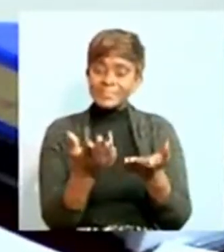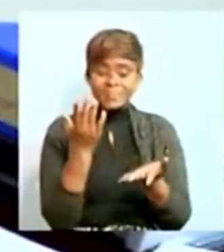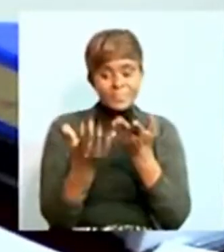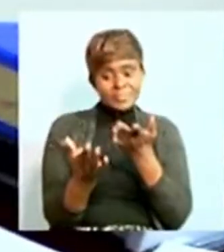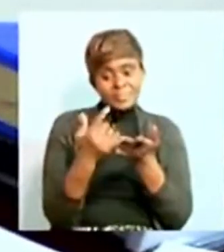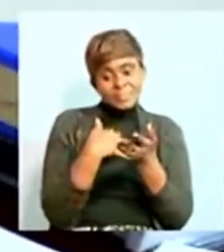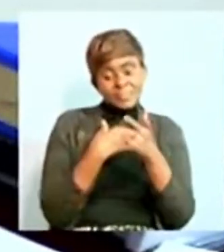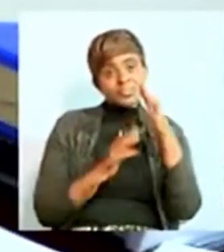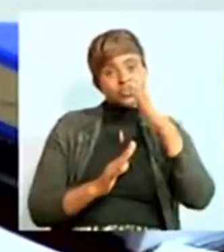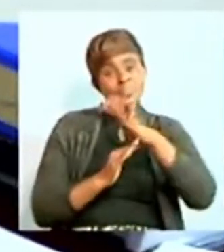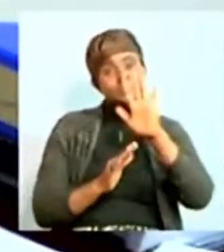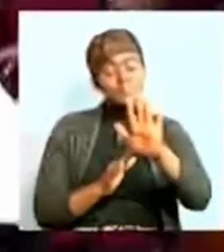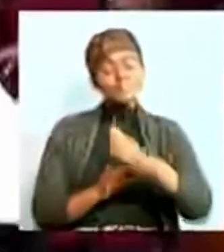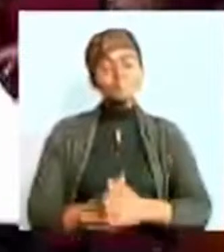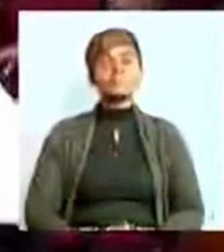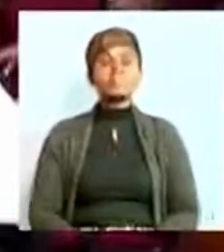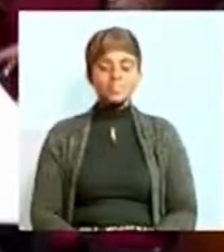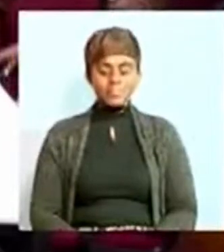I end there.